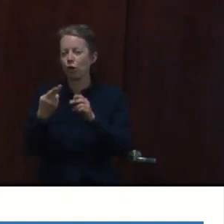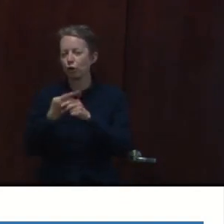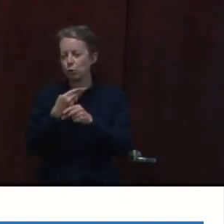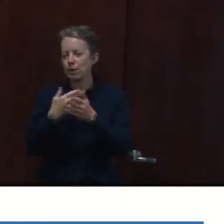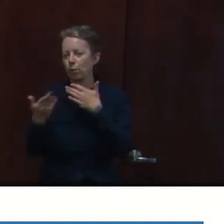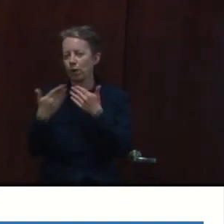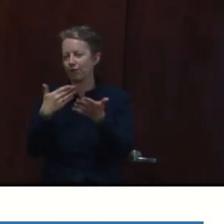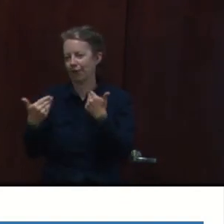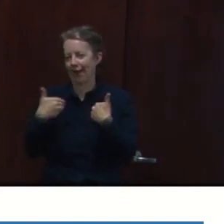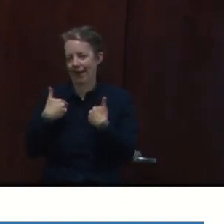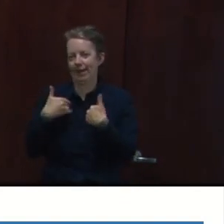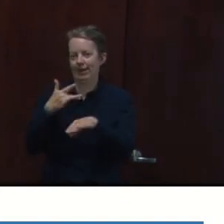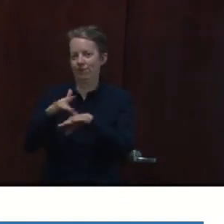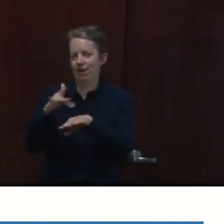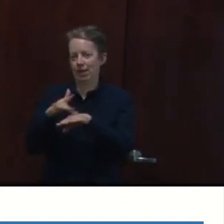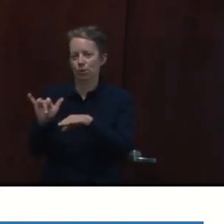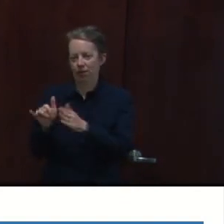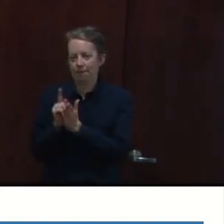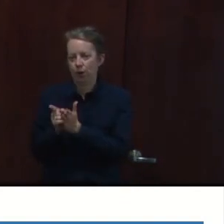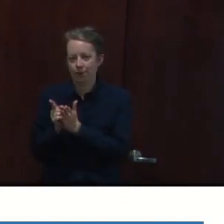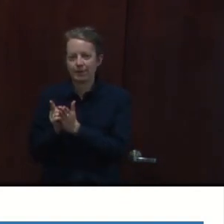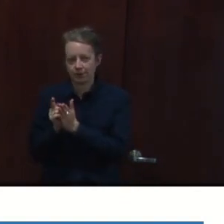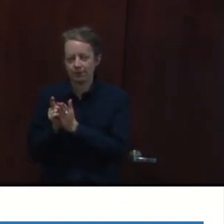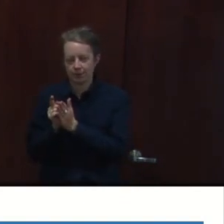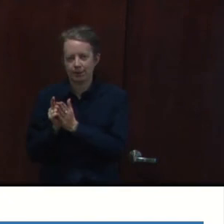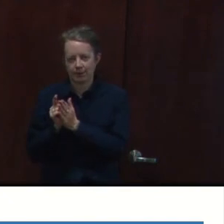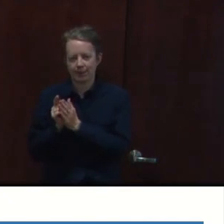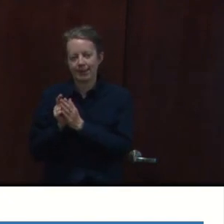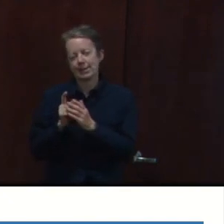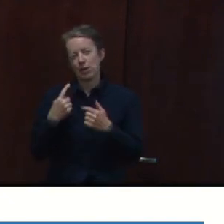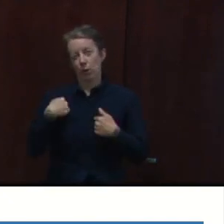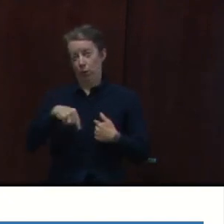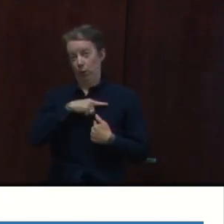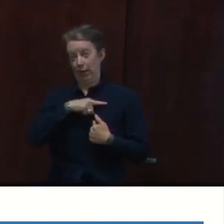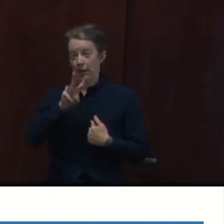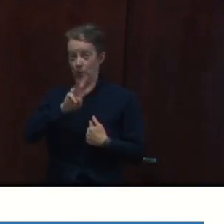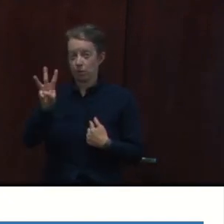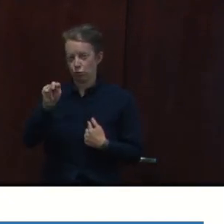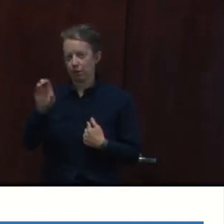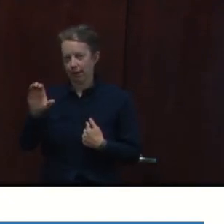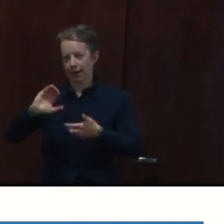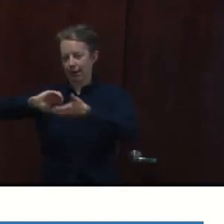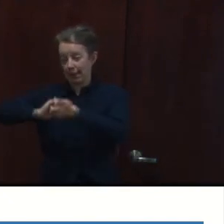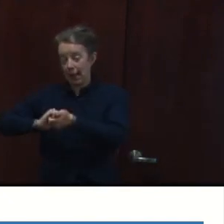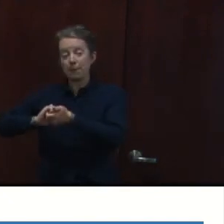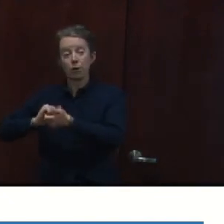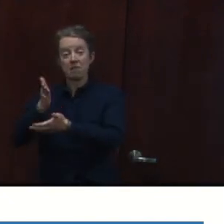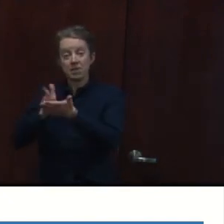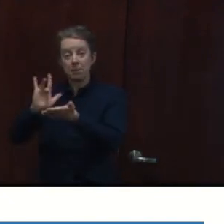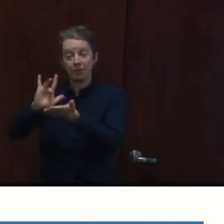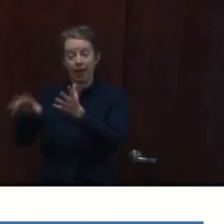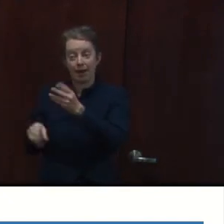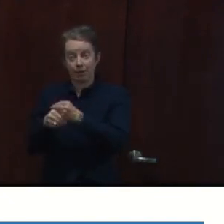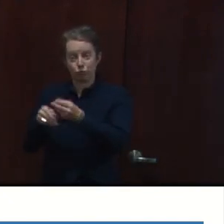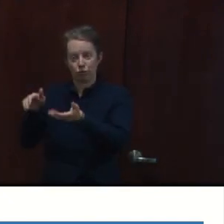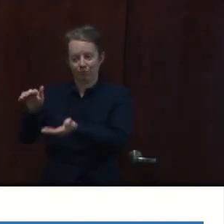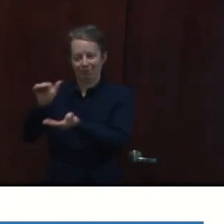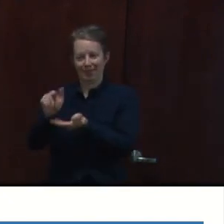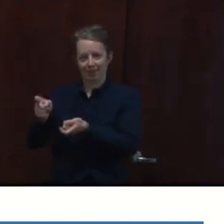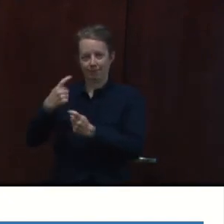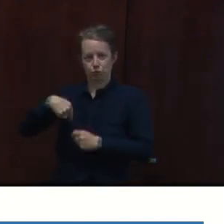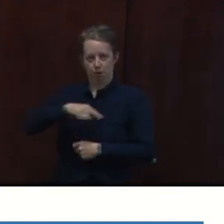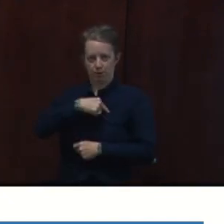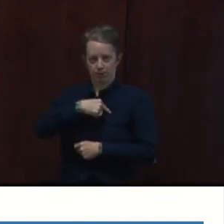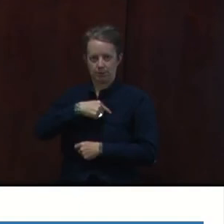their shelf. So we as the Western North Carolina Collaborative got some of those doses. Some